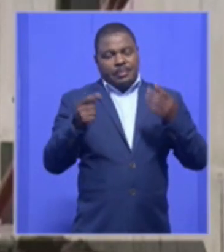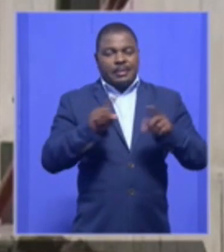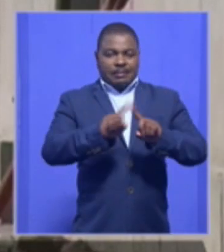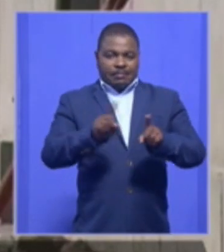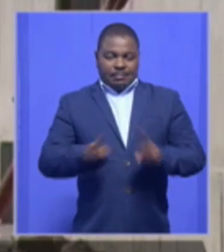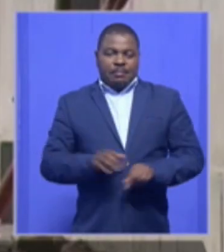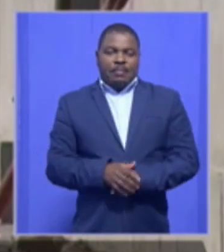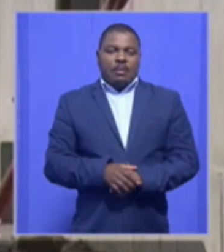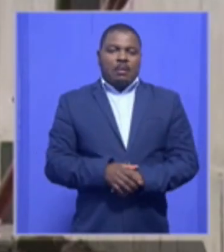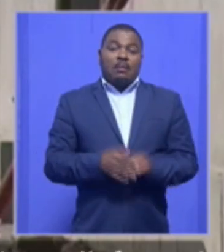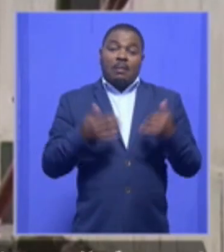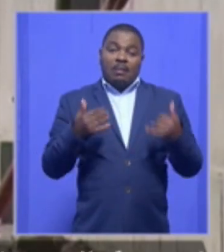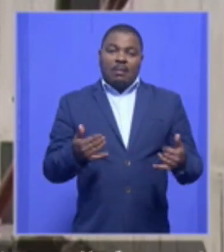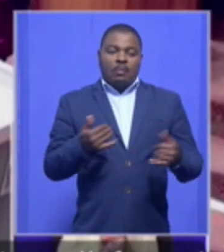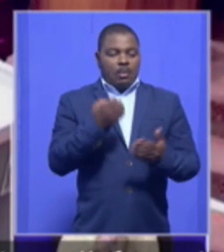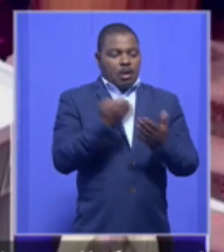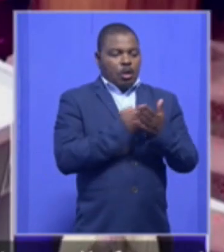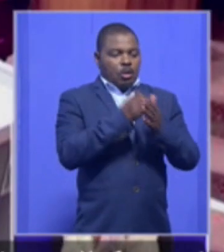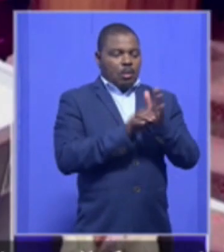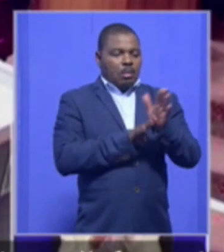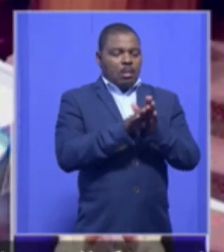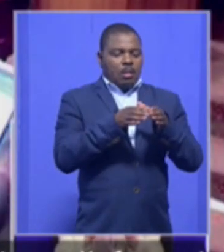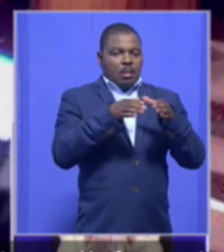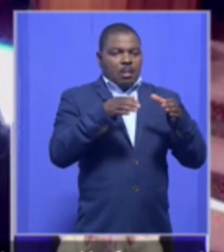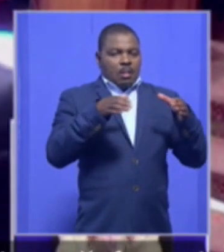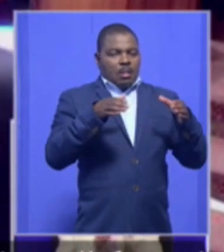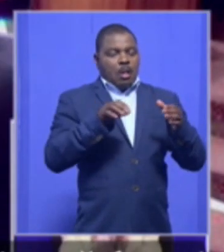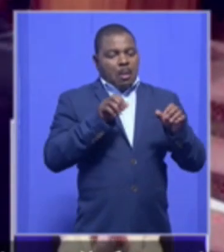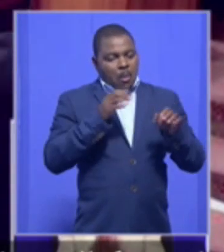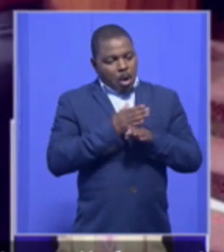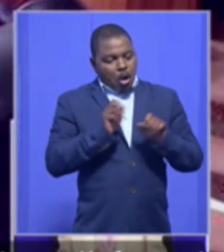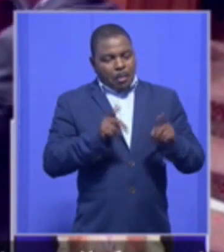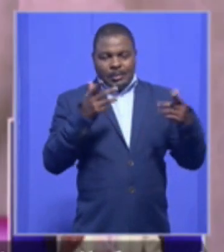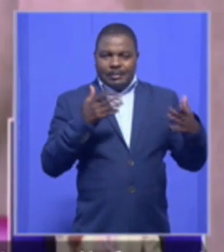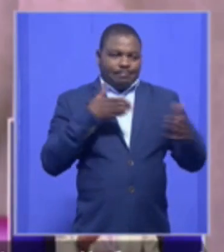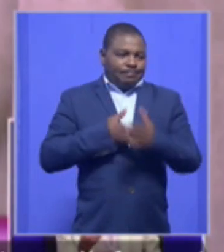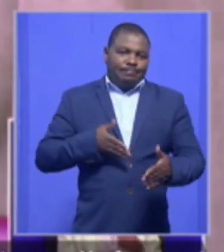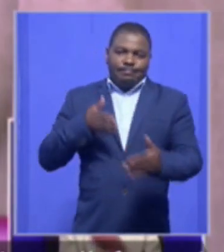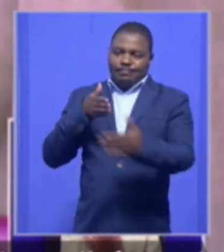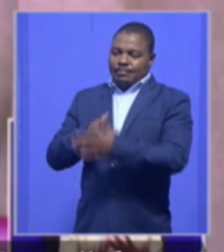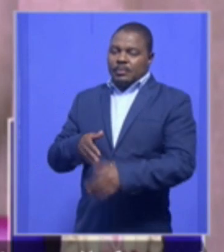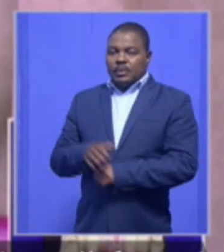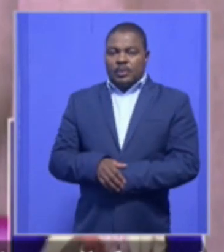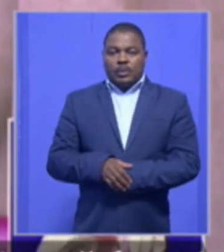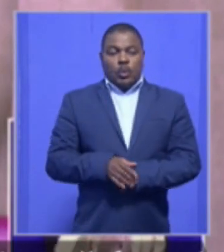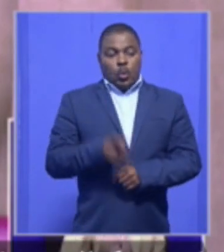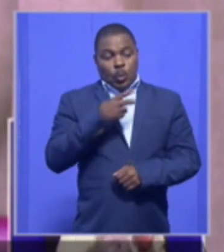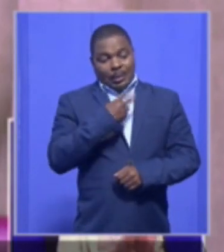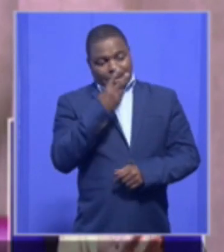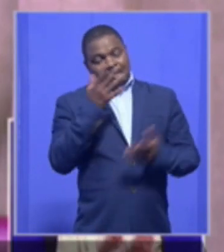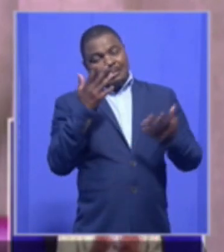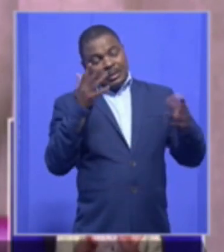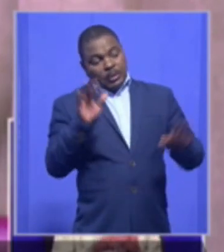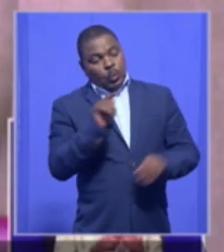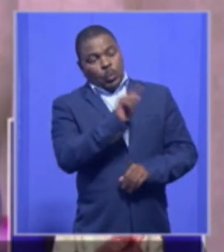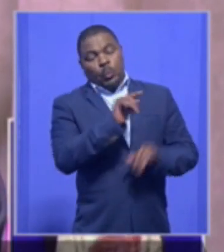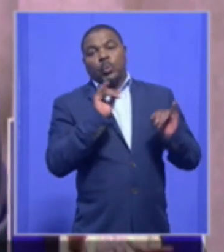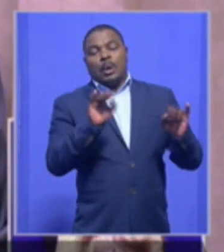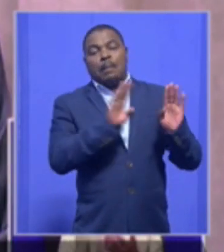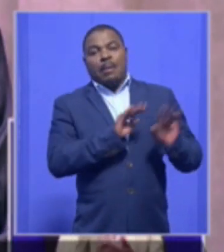se šitiša kgolo ya ikonomi le go bulwa ga dikgoba tša mešomo. We've seen unbecoming behavior where